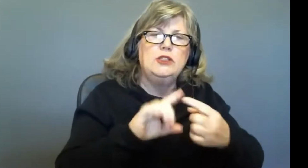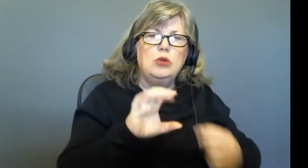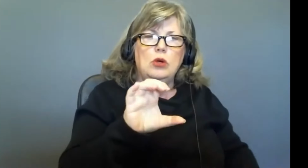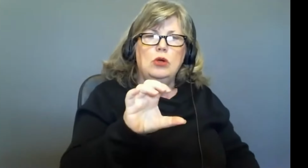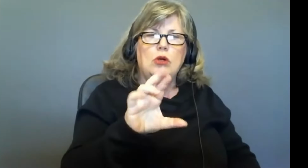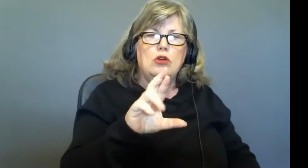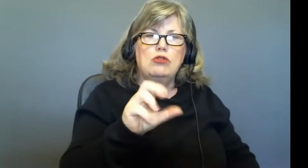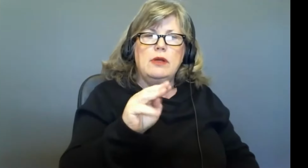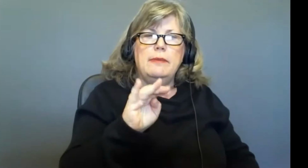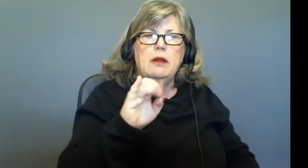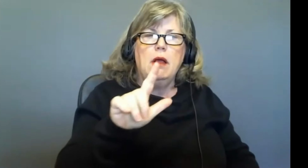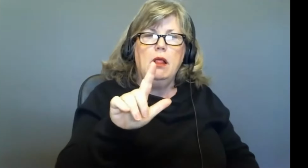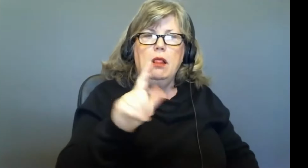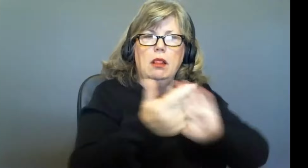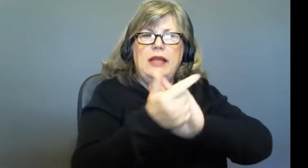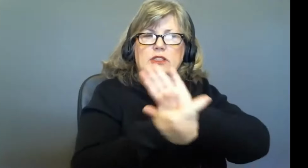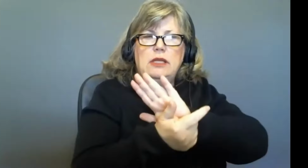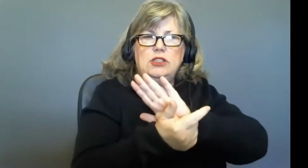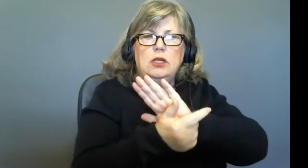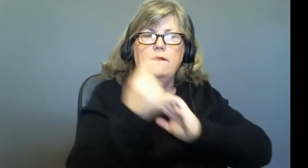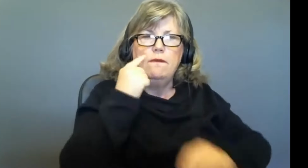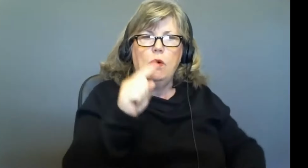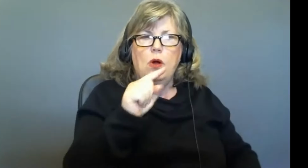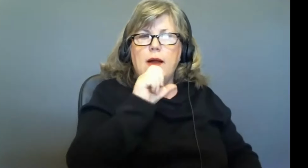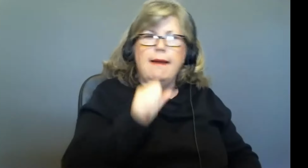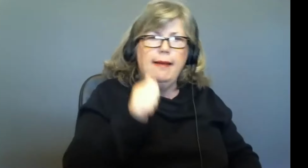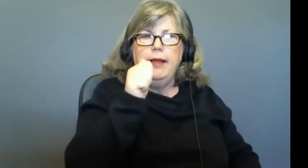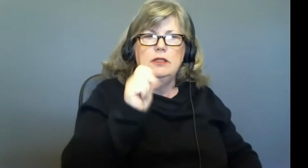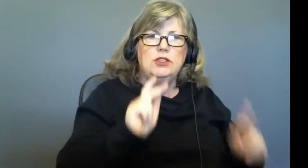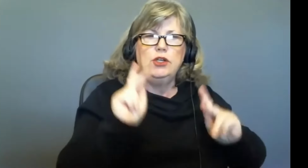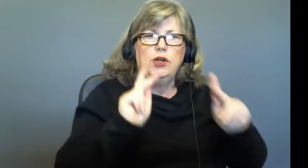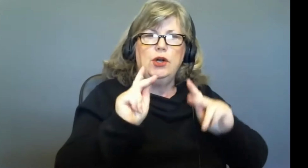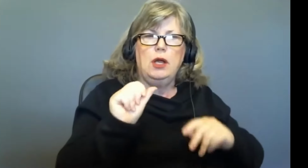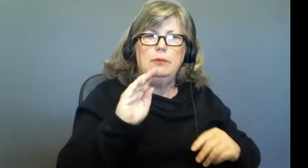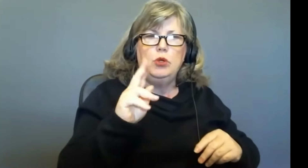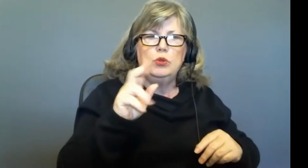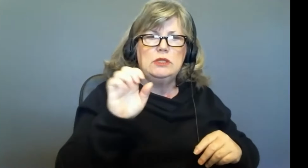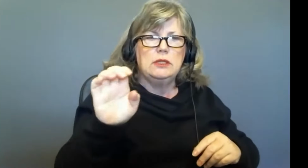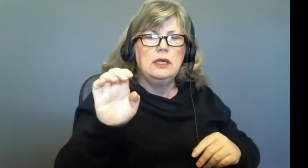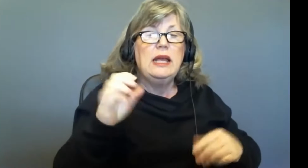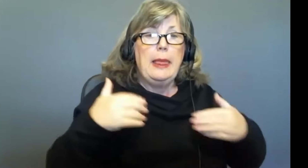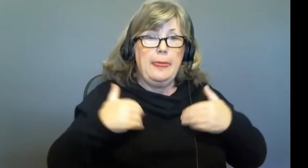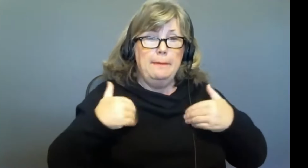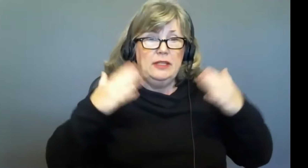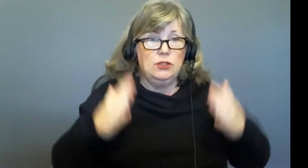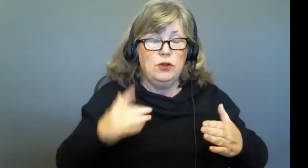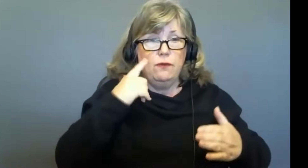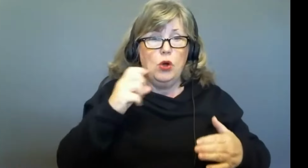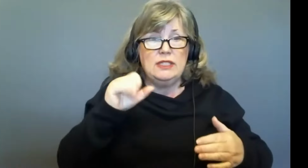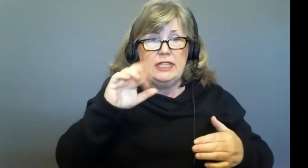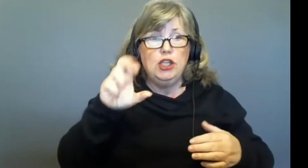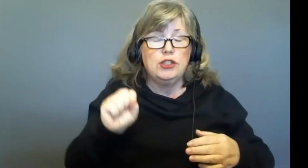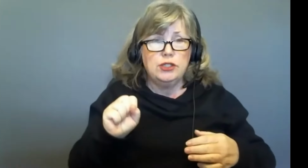regarding to elder abuse. And I know that in Canada, the Minister for Seniors in their mandate letter had talked